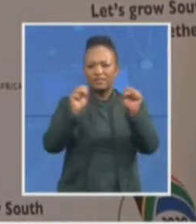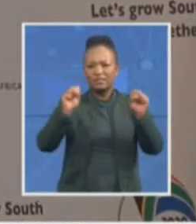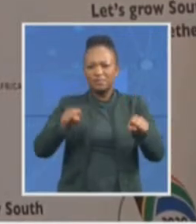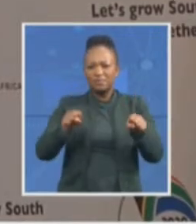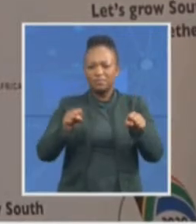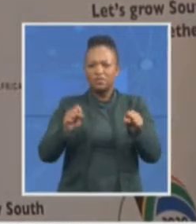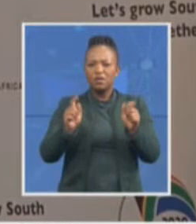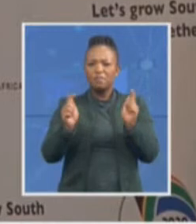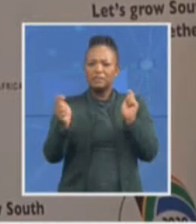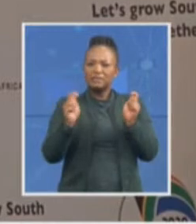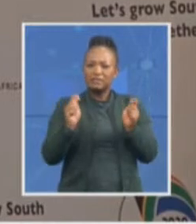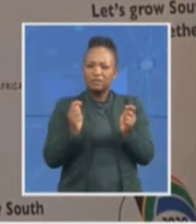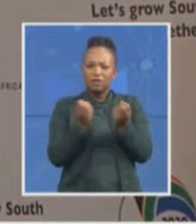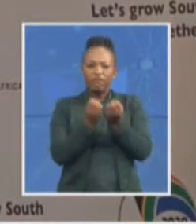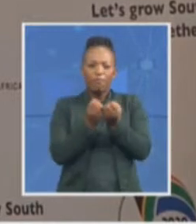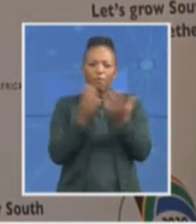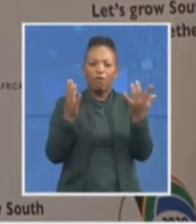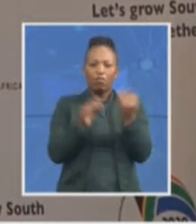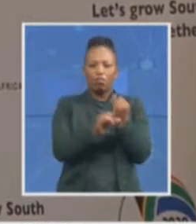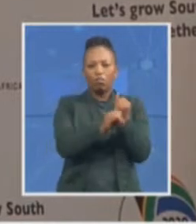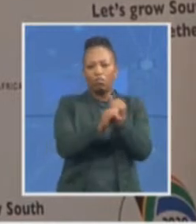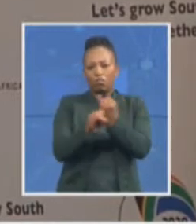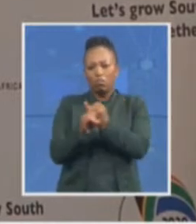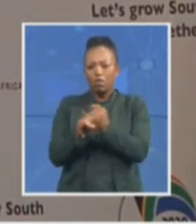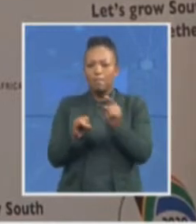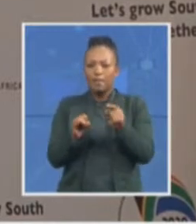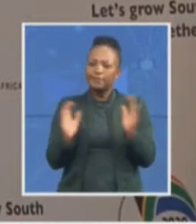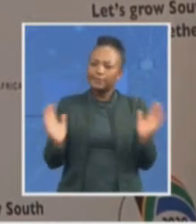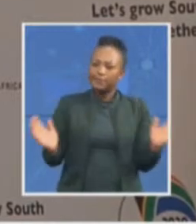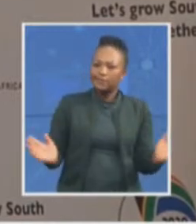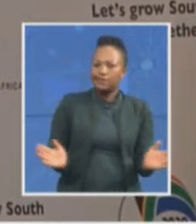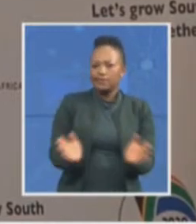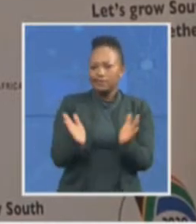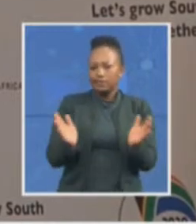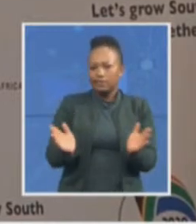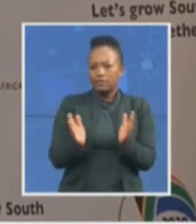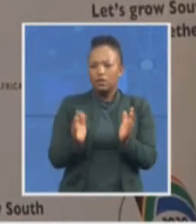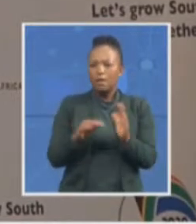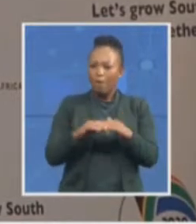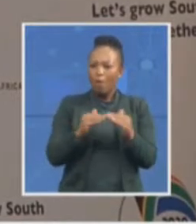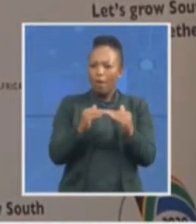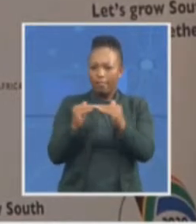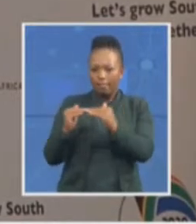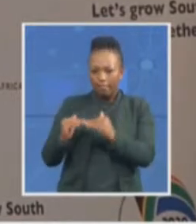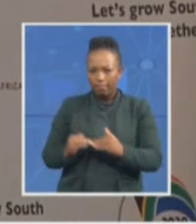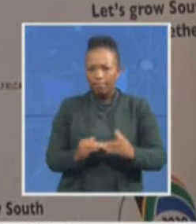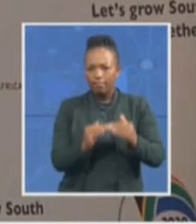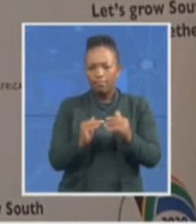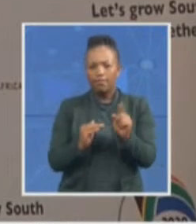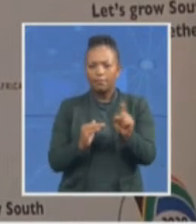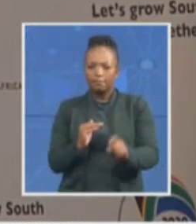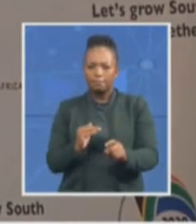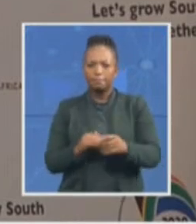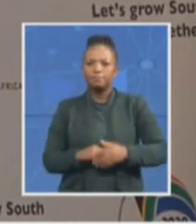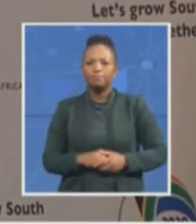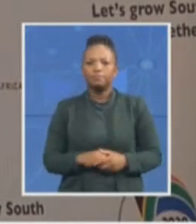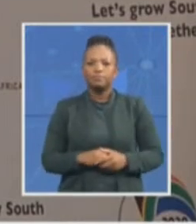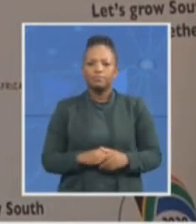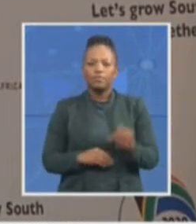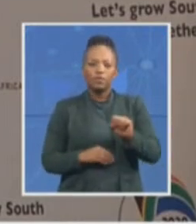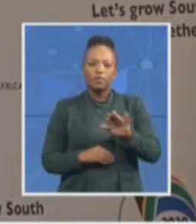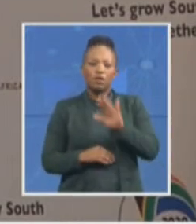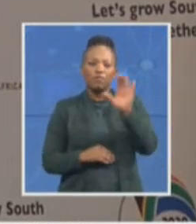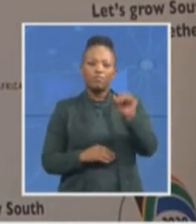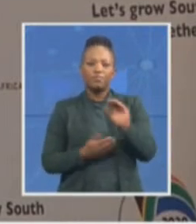to promote greater equality. On the South African Investment Conference, South Africa will